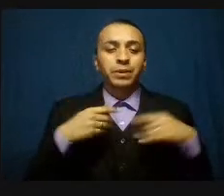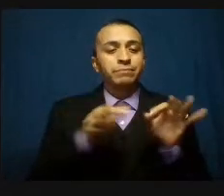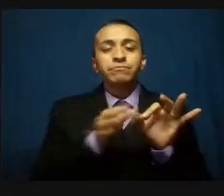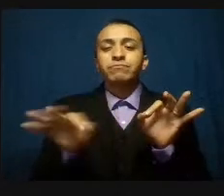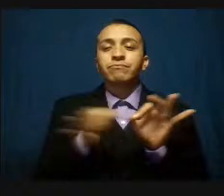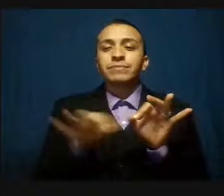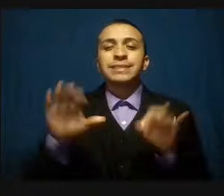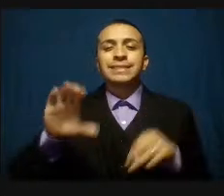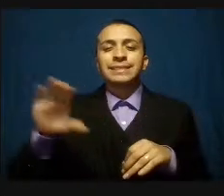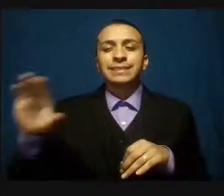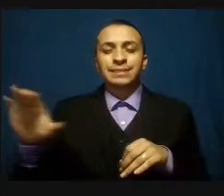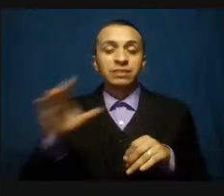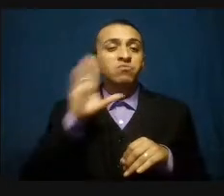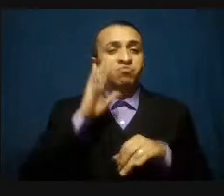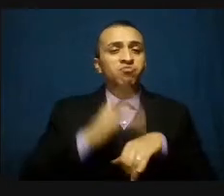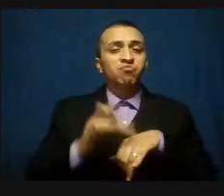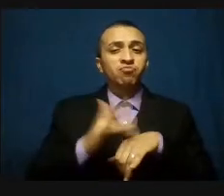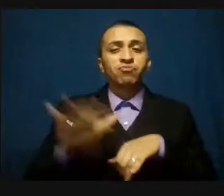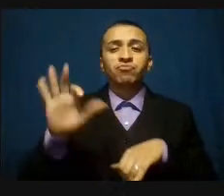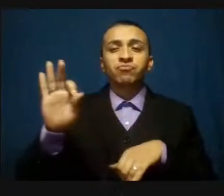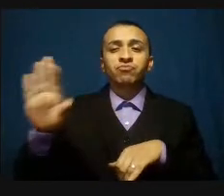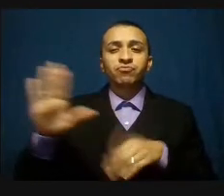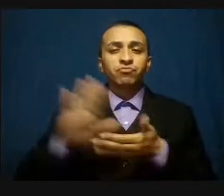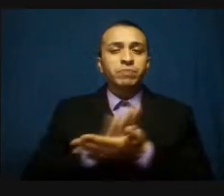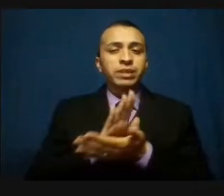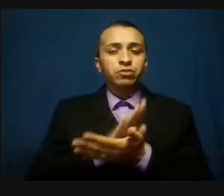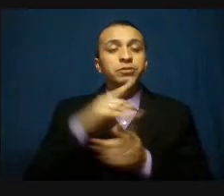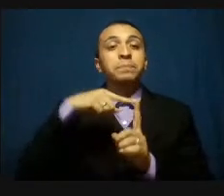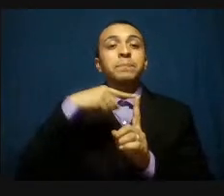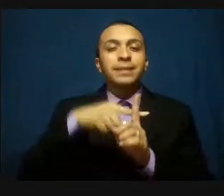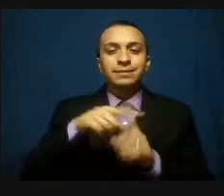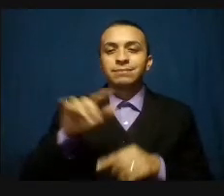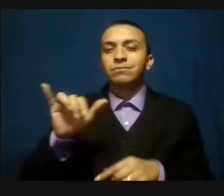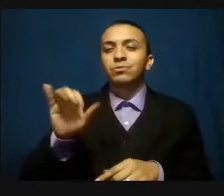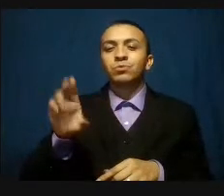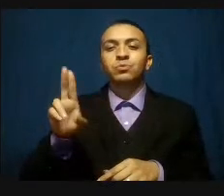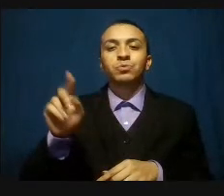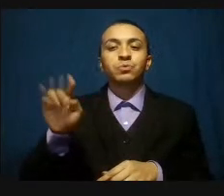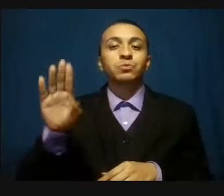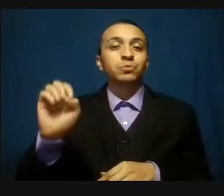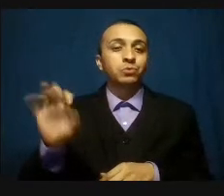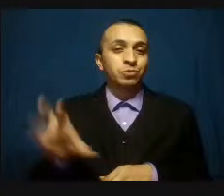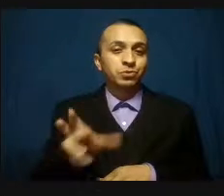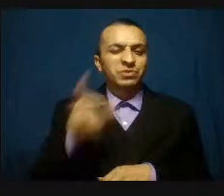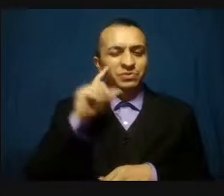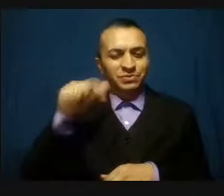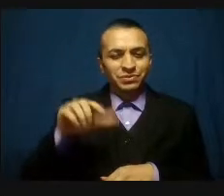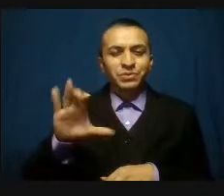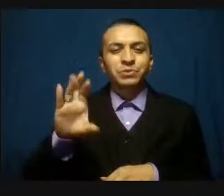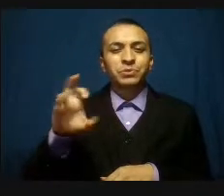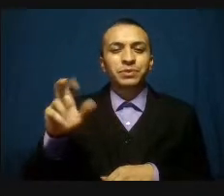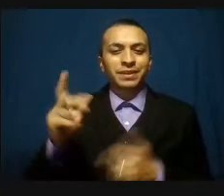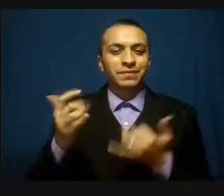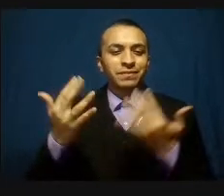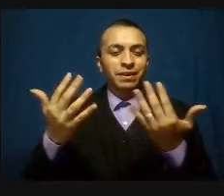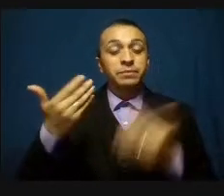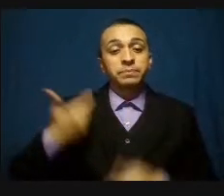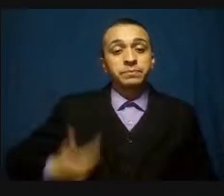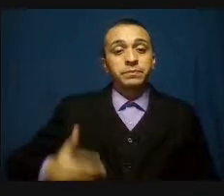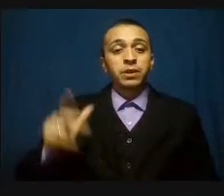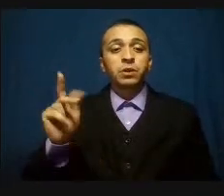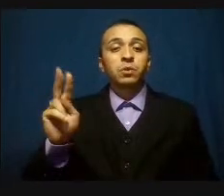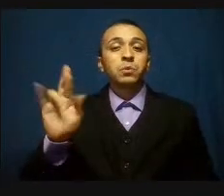the YouTube channel for the Creek Fire. My name is Kristen Allison, I'm an information officer for California Incident Management Team